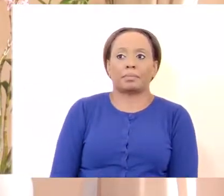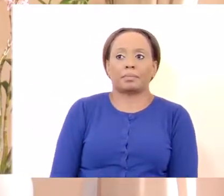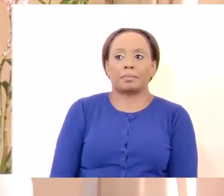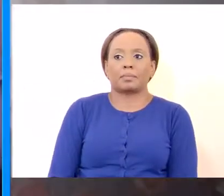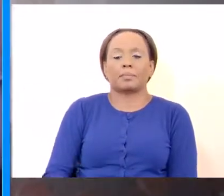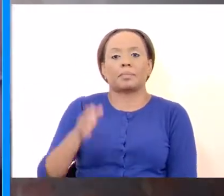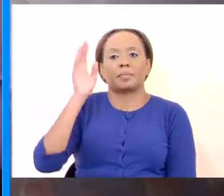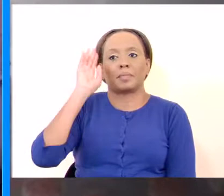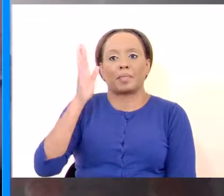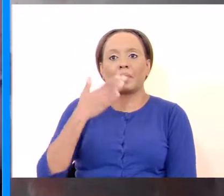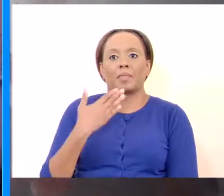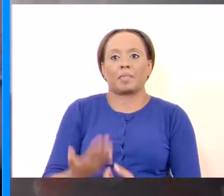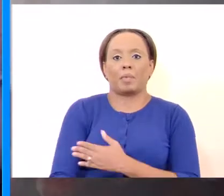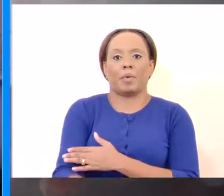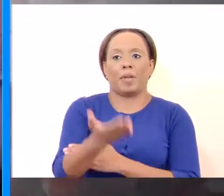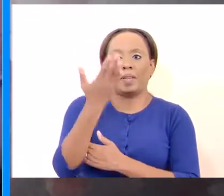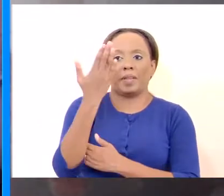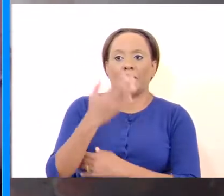Hi, good morning.